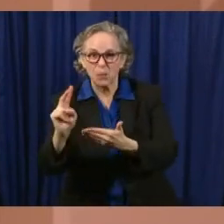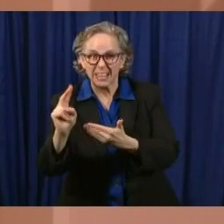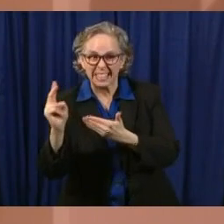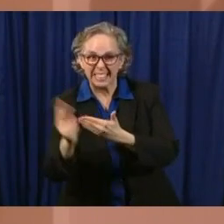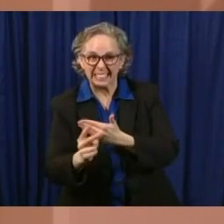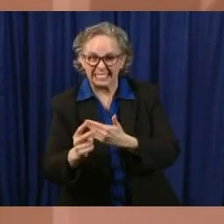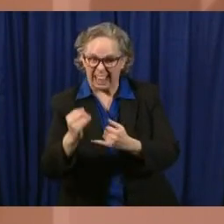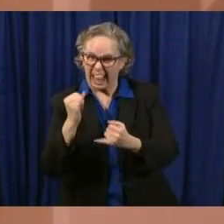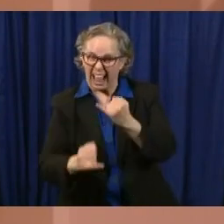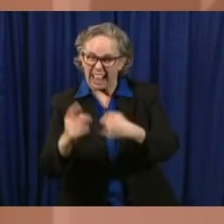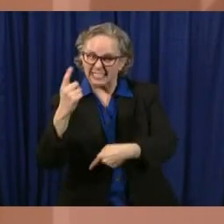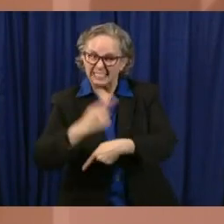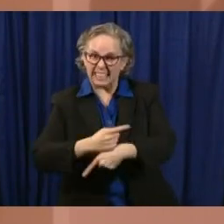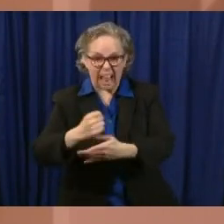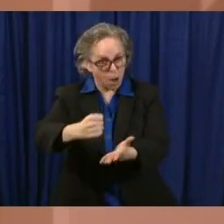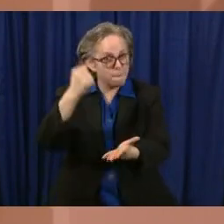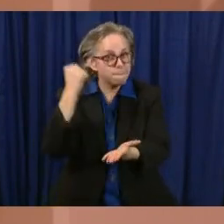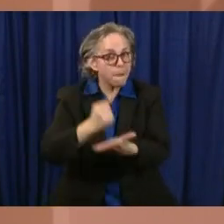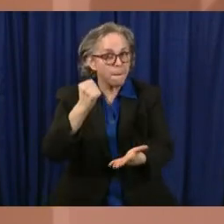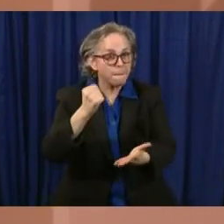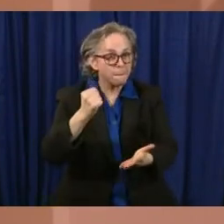no in-person voting this year